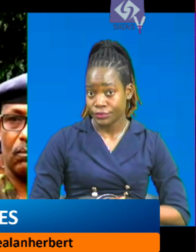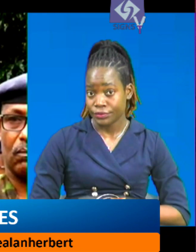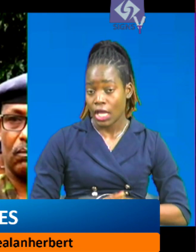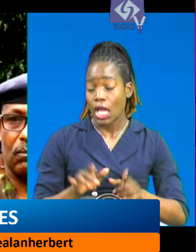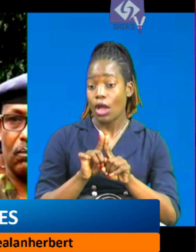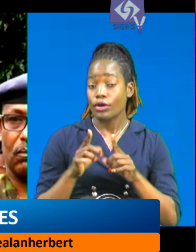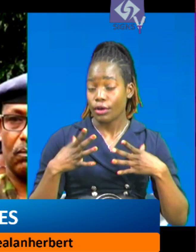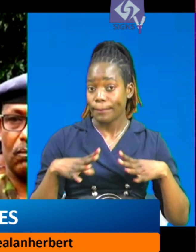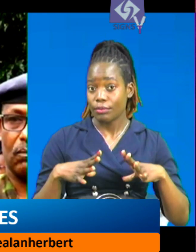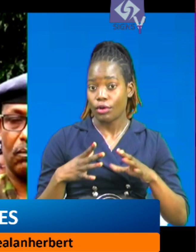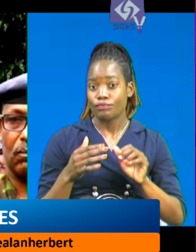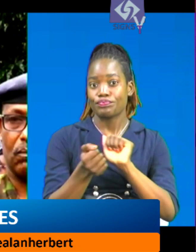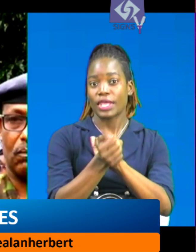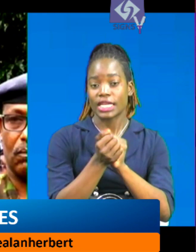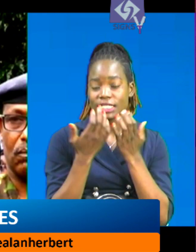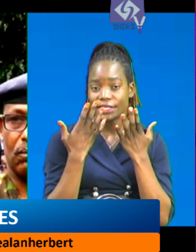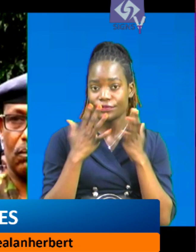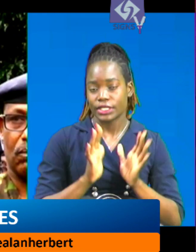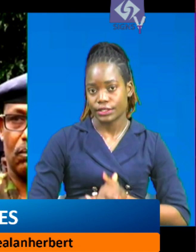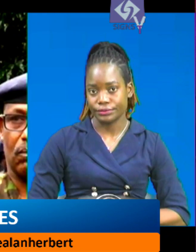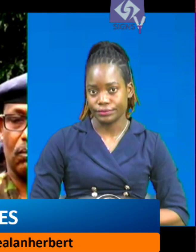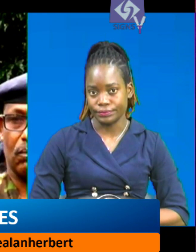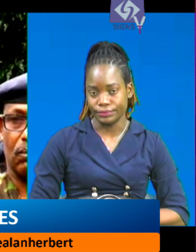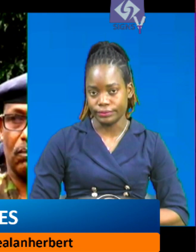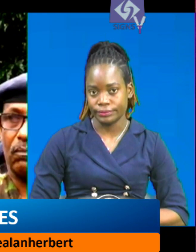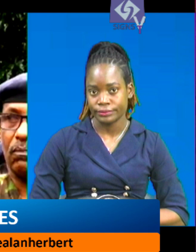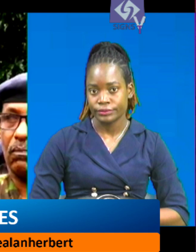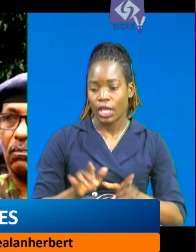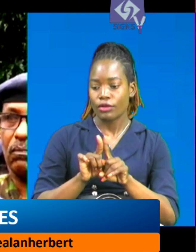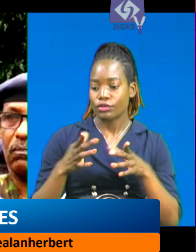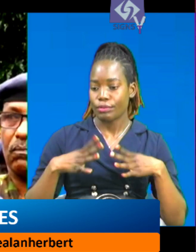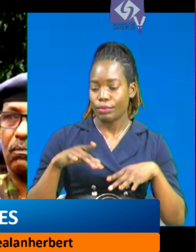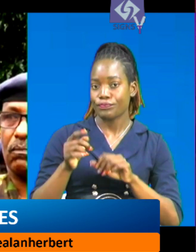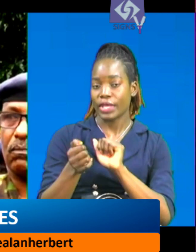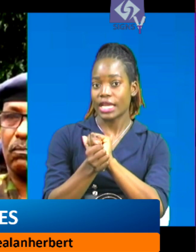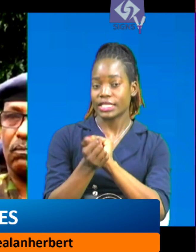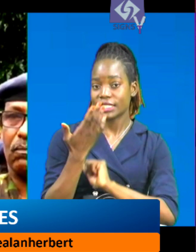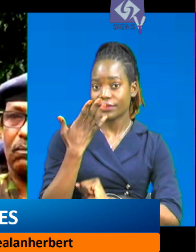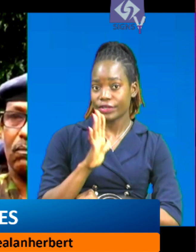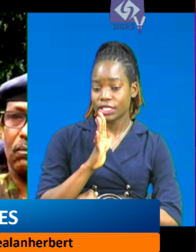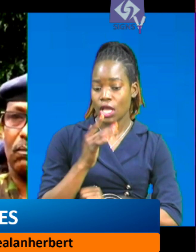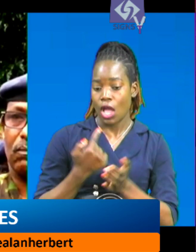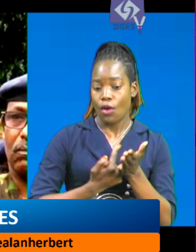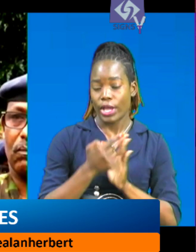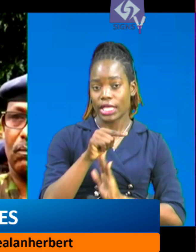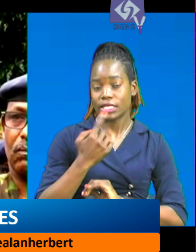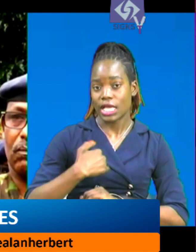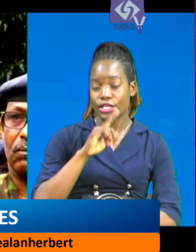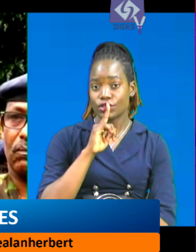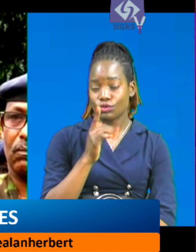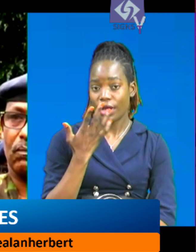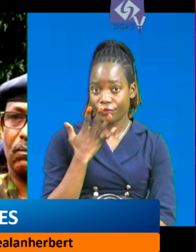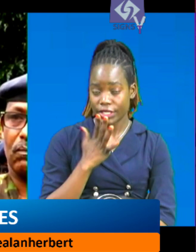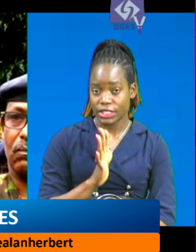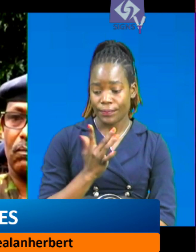of people have been arrested. Quite a number of these people have been arrested. This week we are very sure